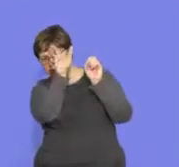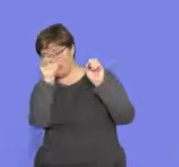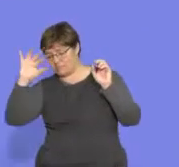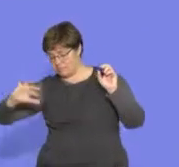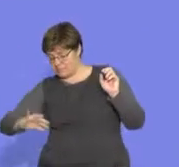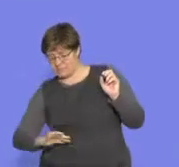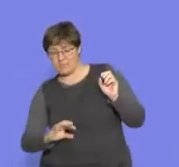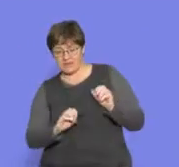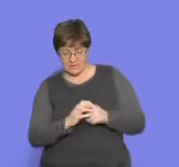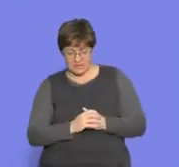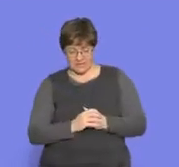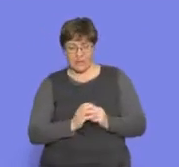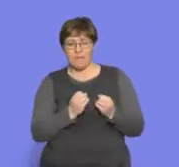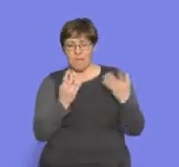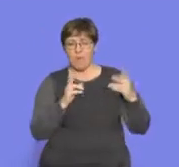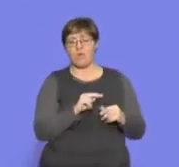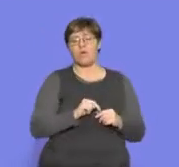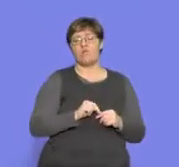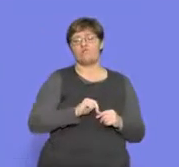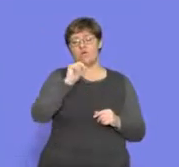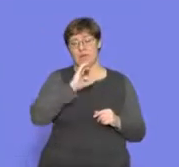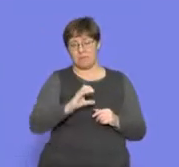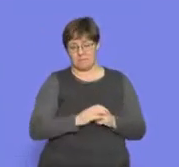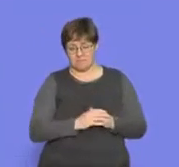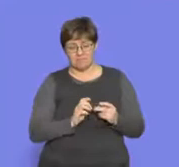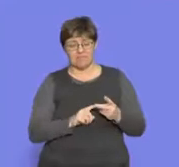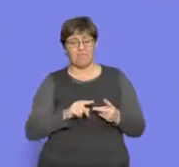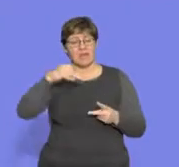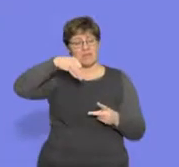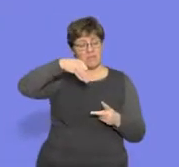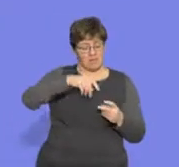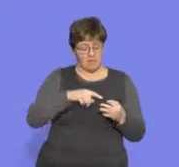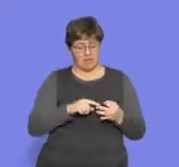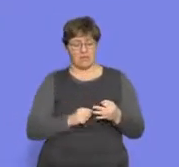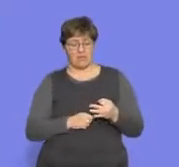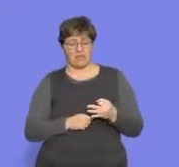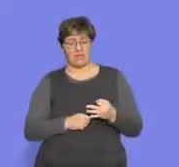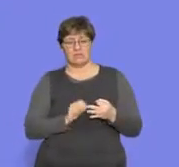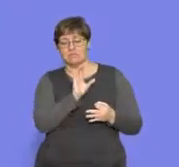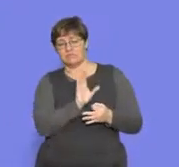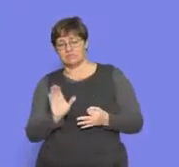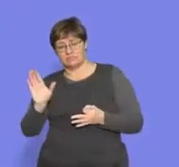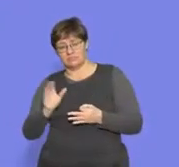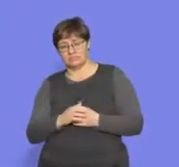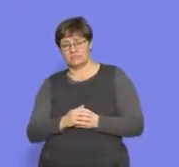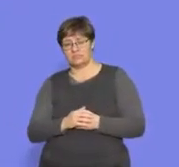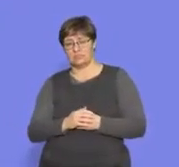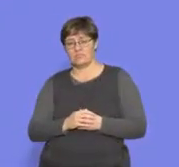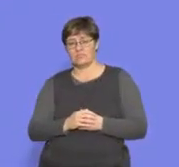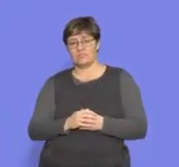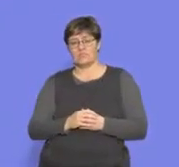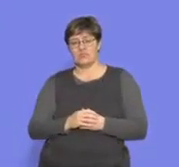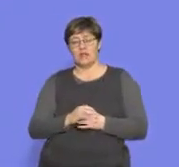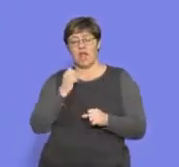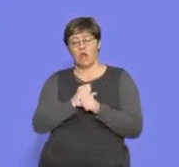that. So if you look at it, it's predominantly in the Northern Cape, Namibia. If we go through along here, the